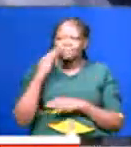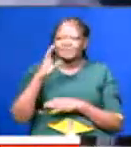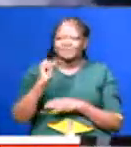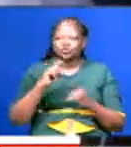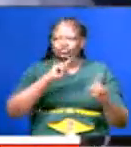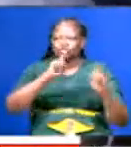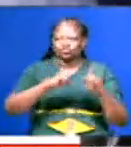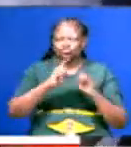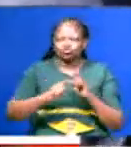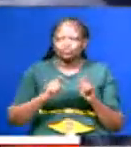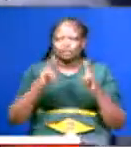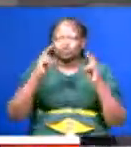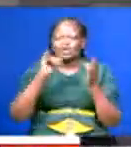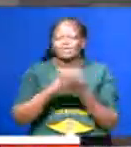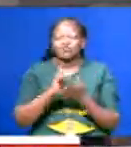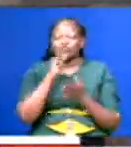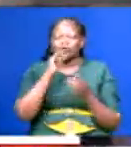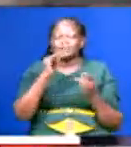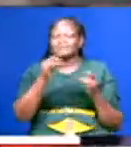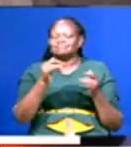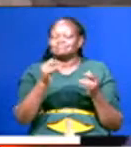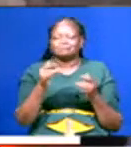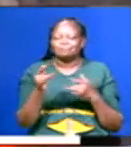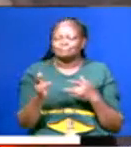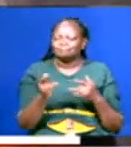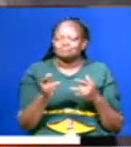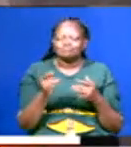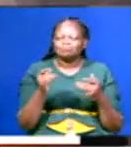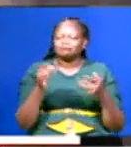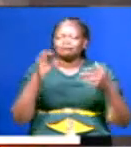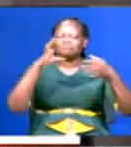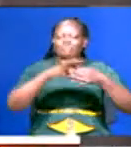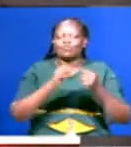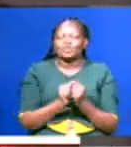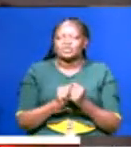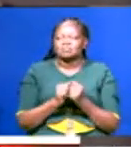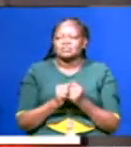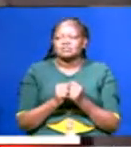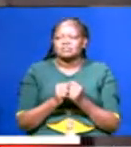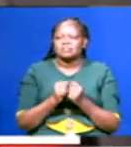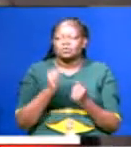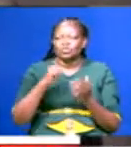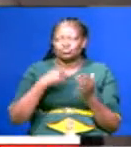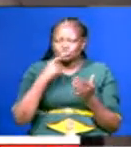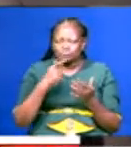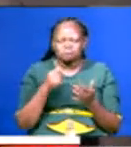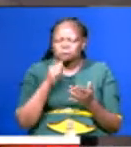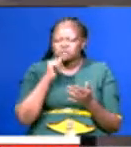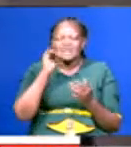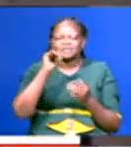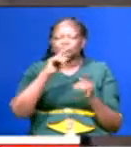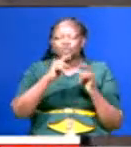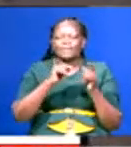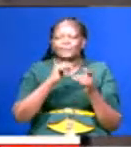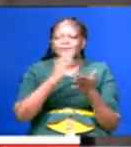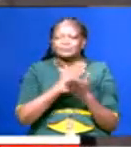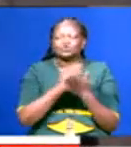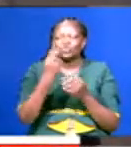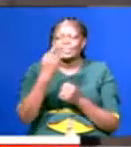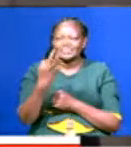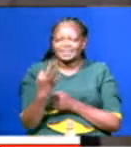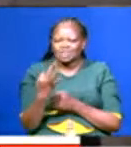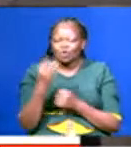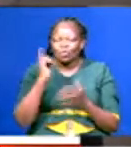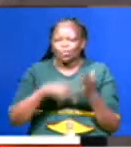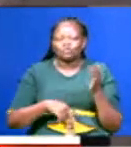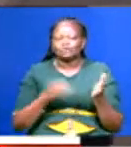on matters not related to the summons. They were not asking questions about Section 23 or about the, what was